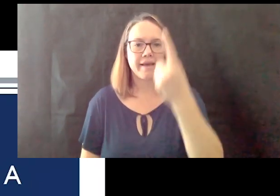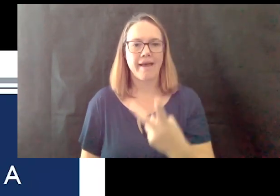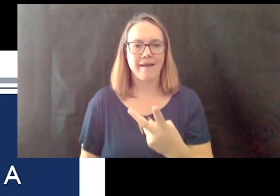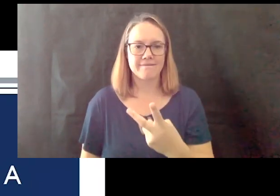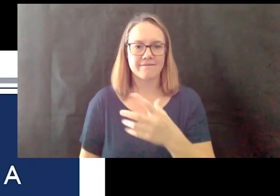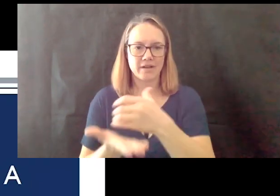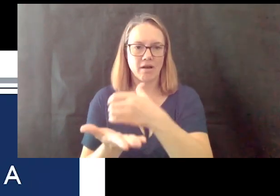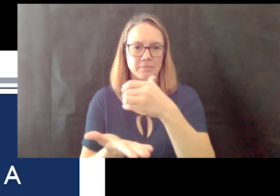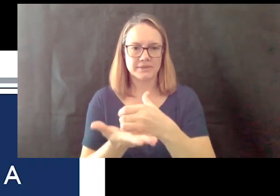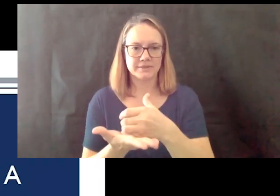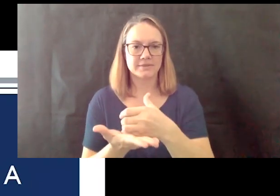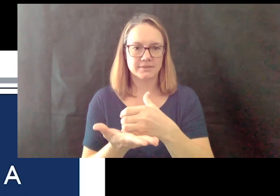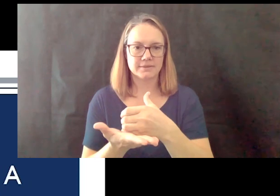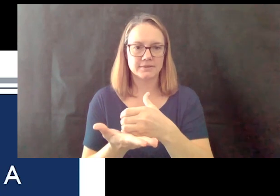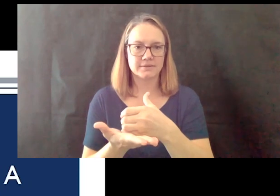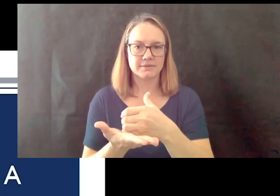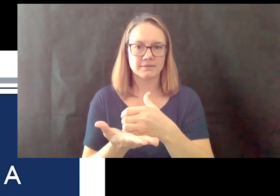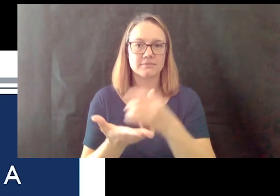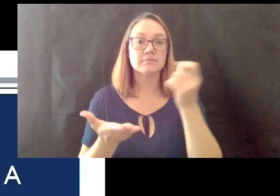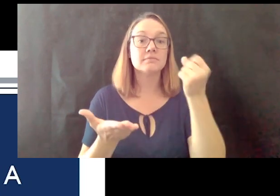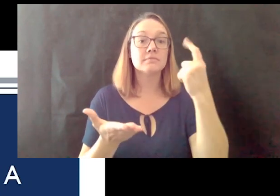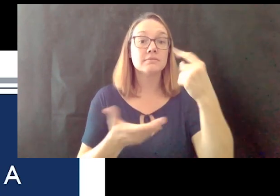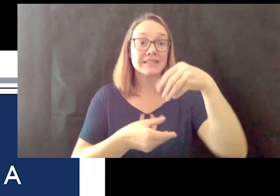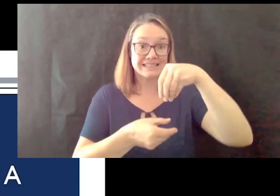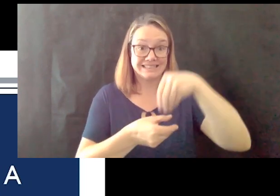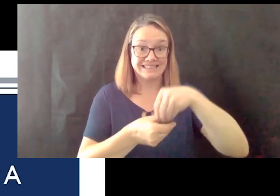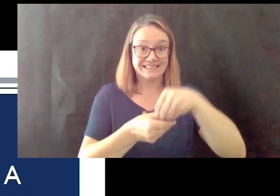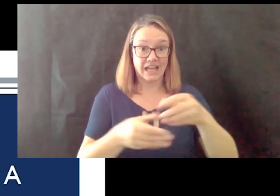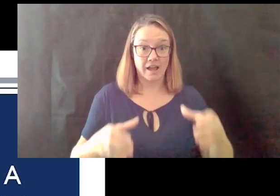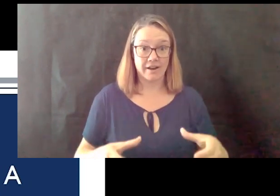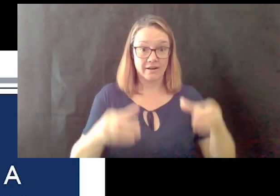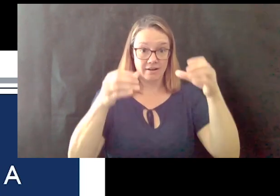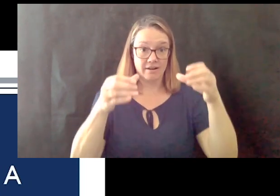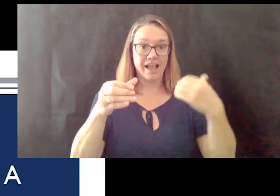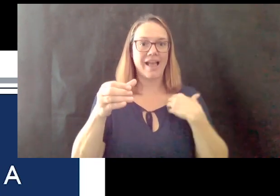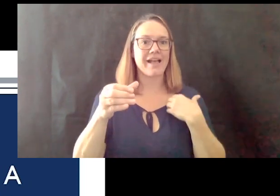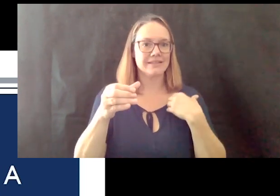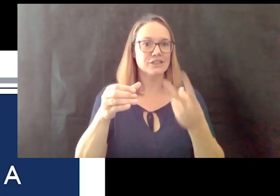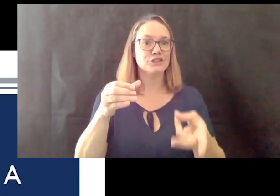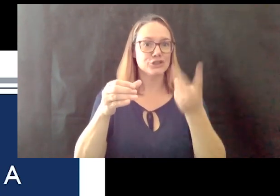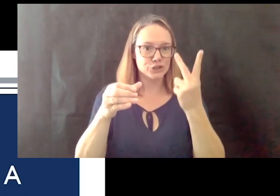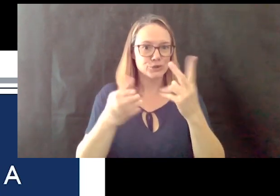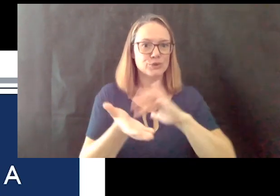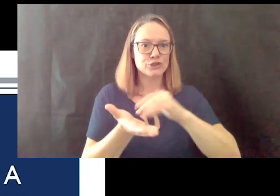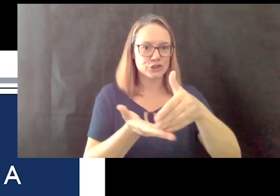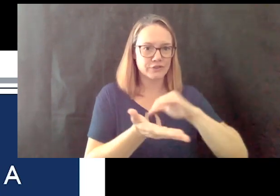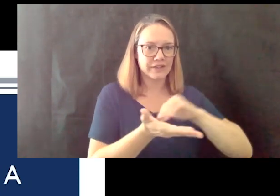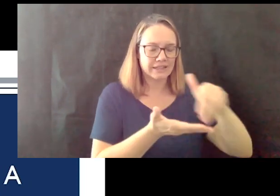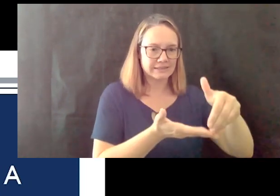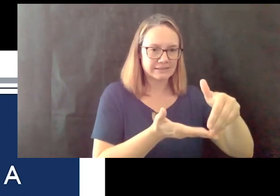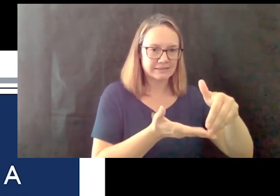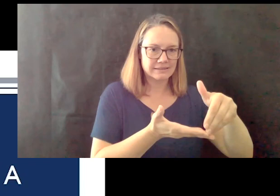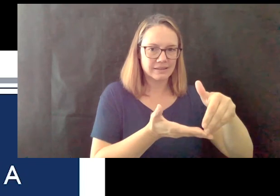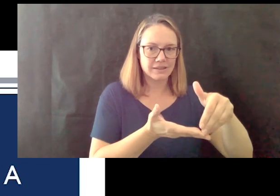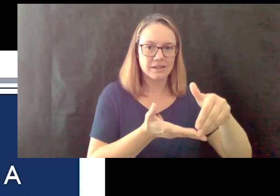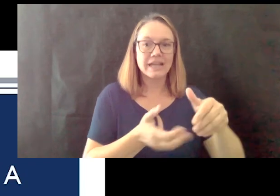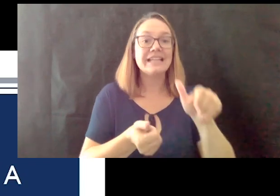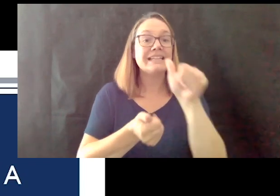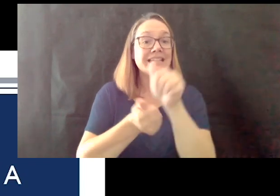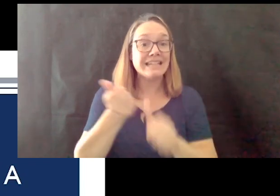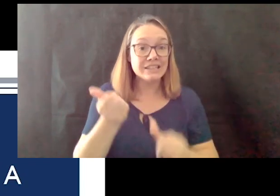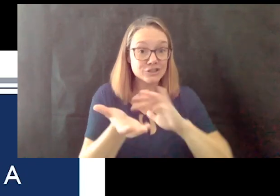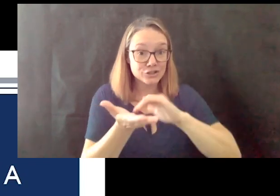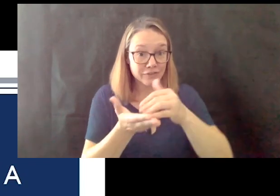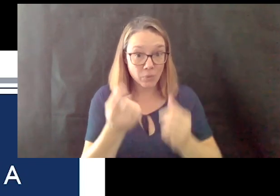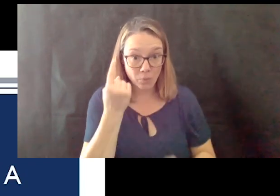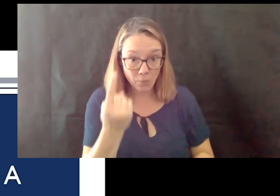our serving size is 1.5 cups with 2 servings within the container, and then each serving is a total of